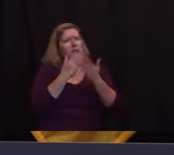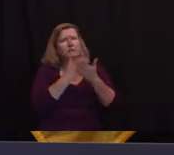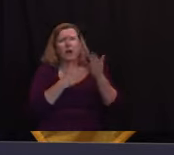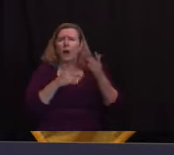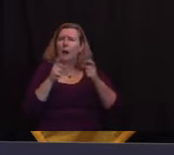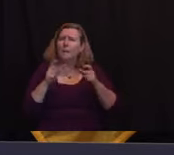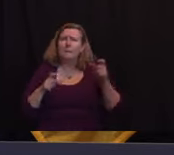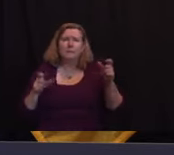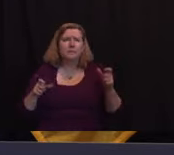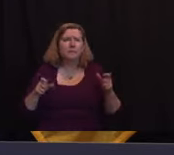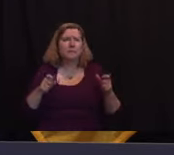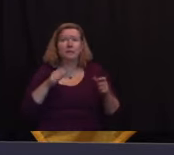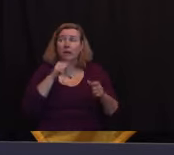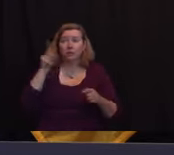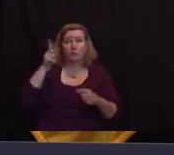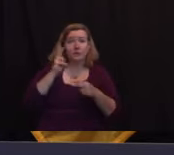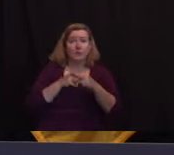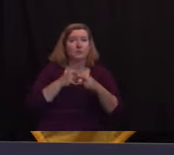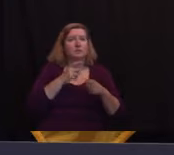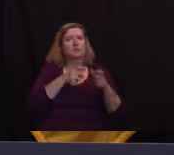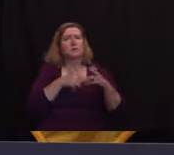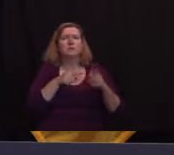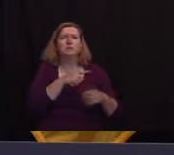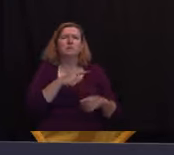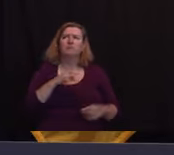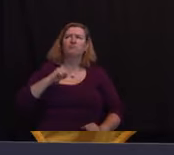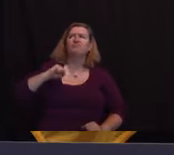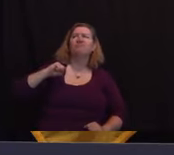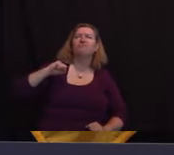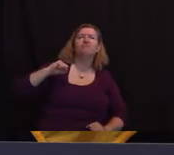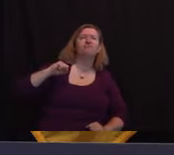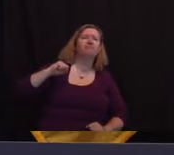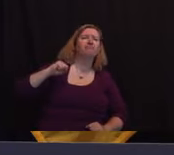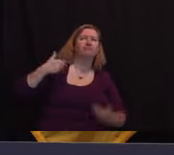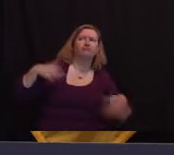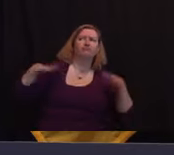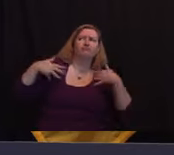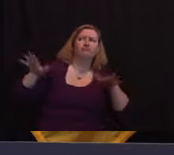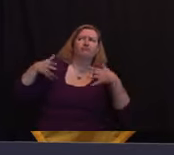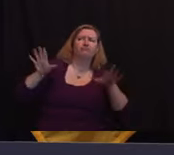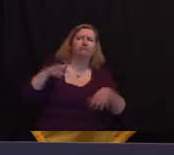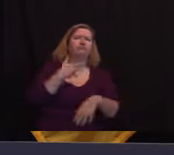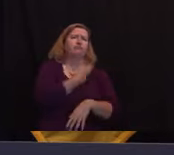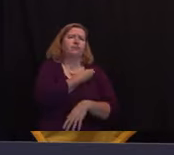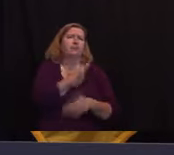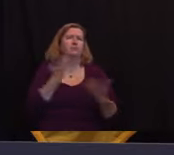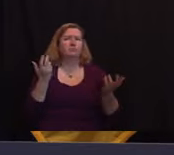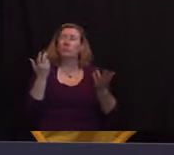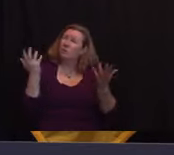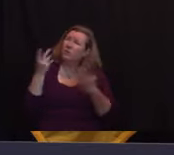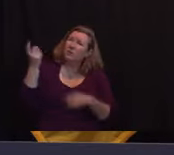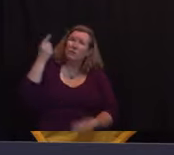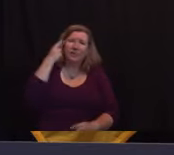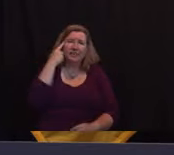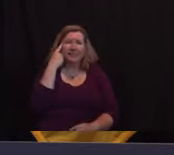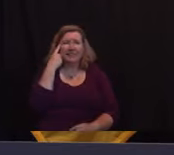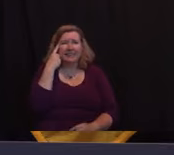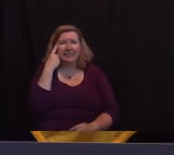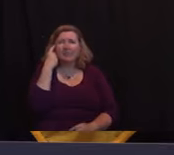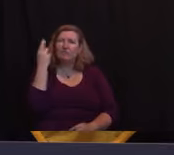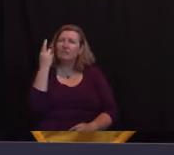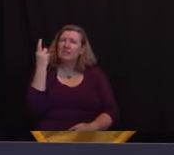today, Governor, continue to resist getting vaccinated. What do you think the top 2 or 3